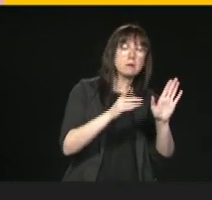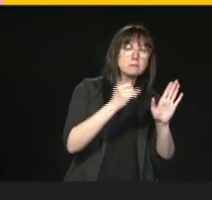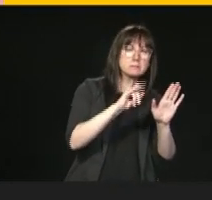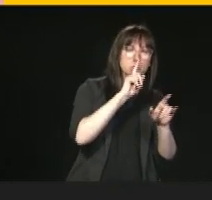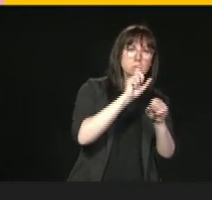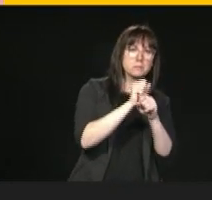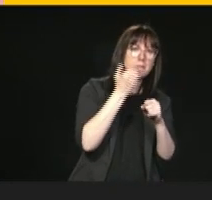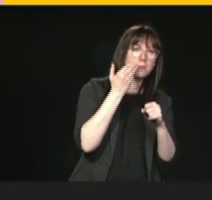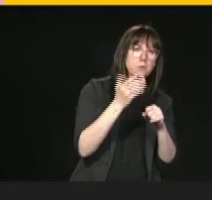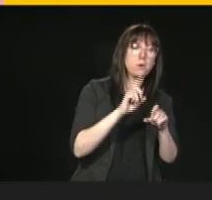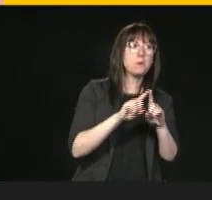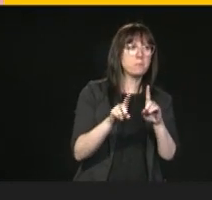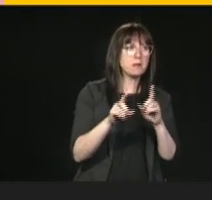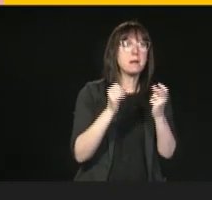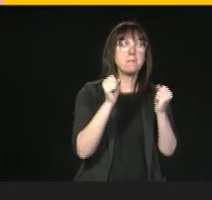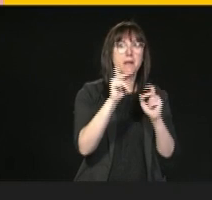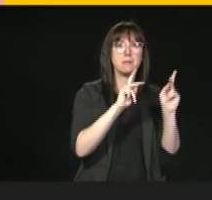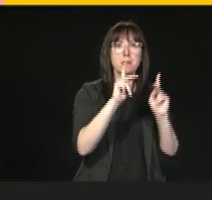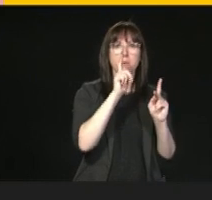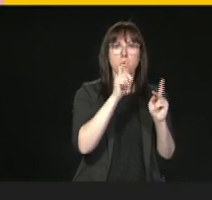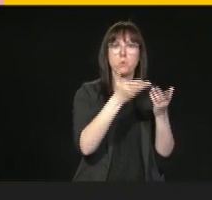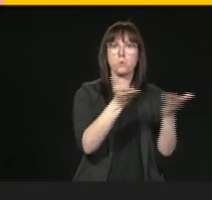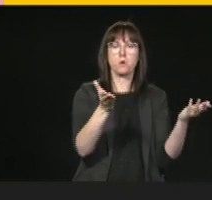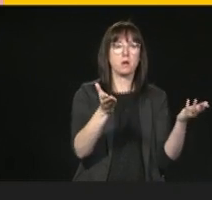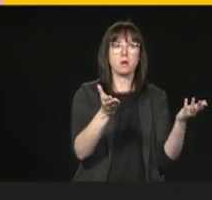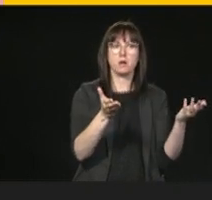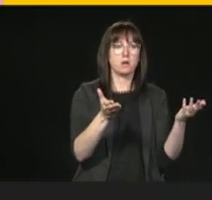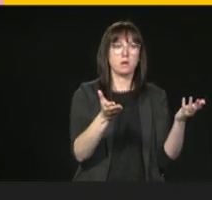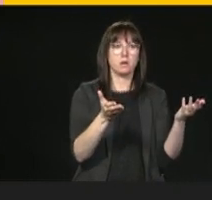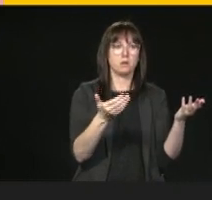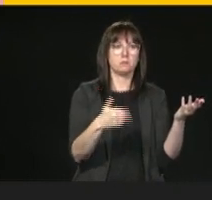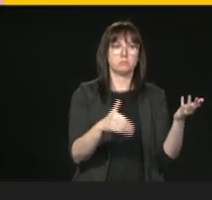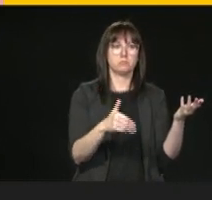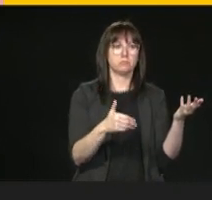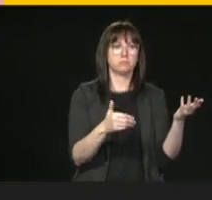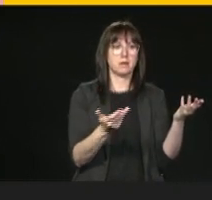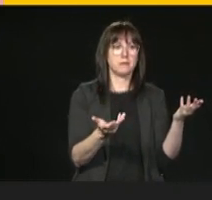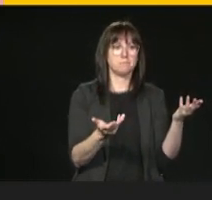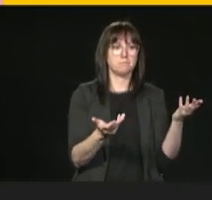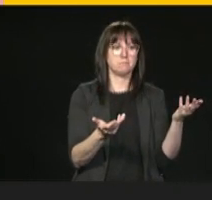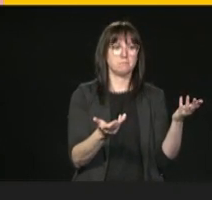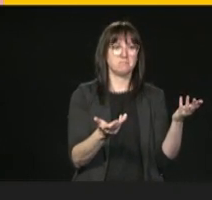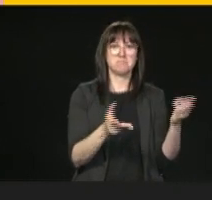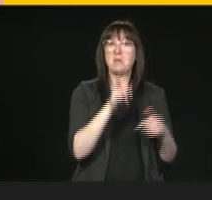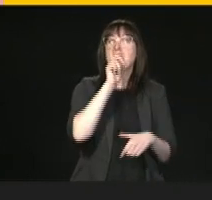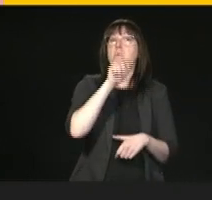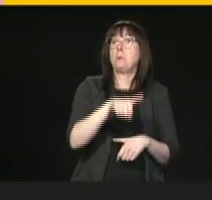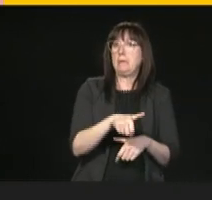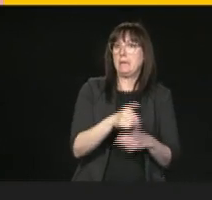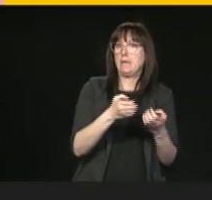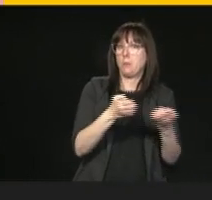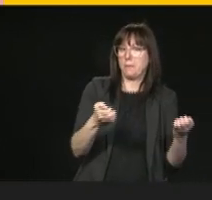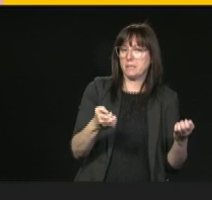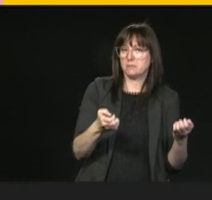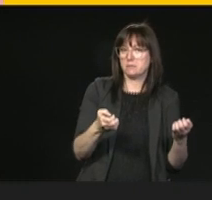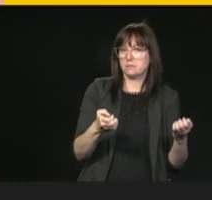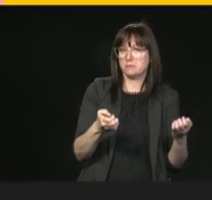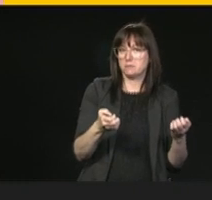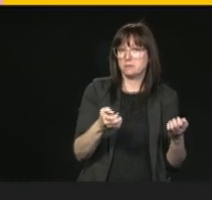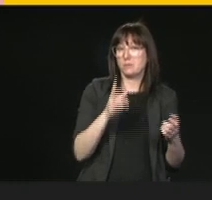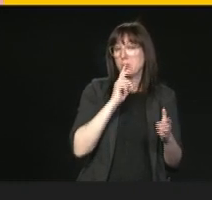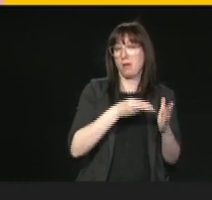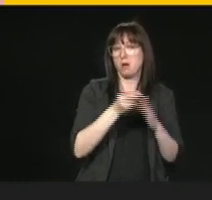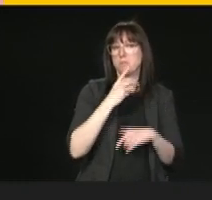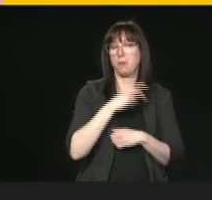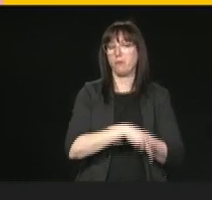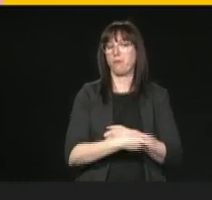that wouldn't be, needing such type of equipment. Some people might be, to be honest, stealing them or acquiring them in